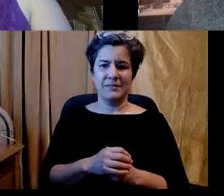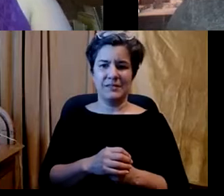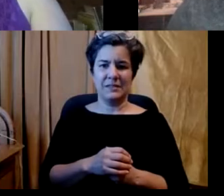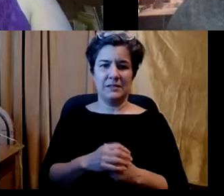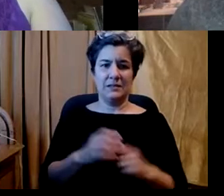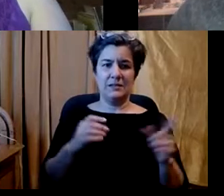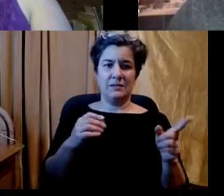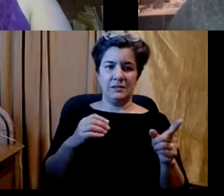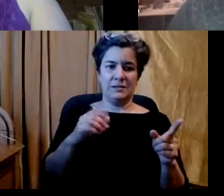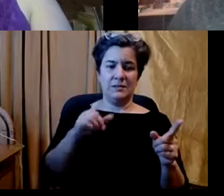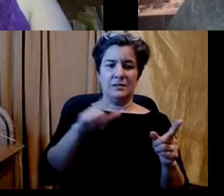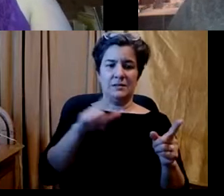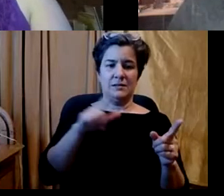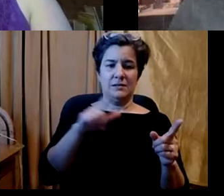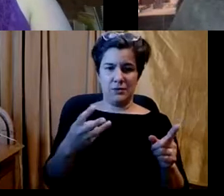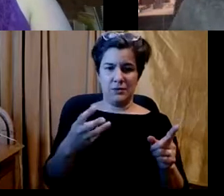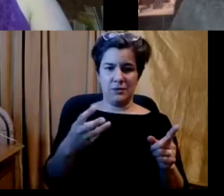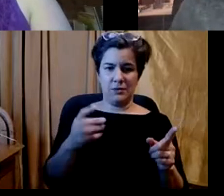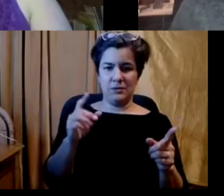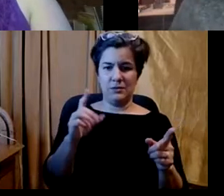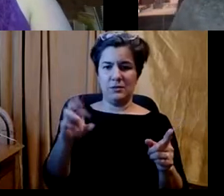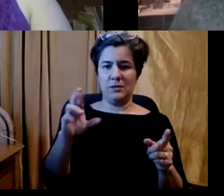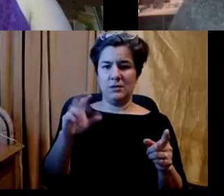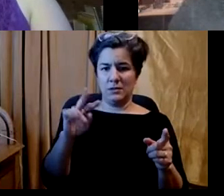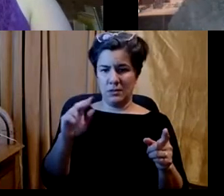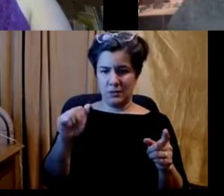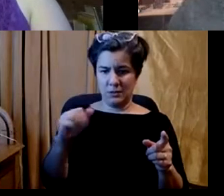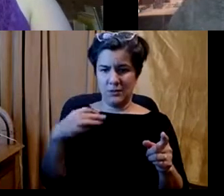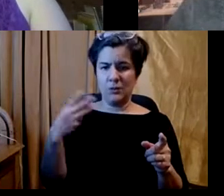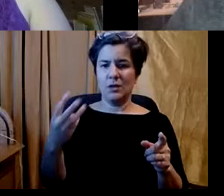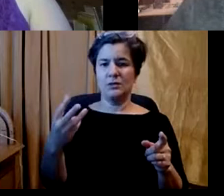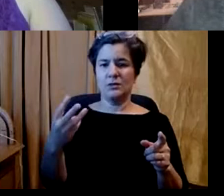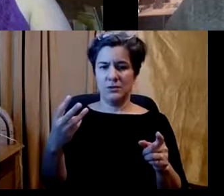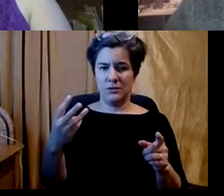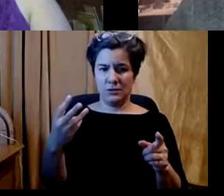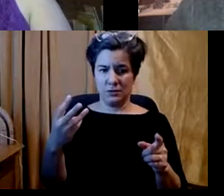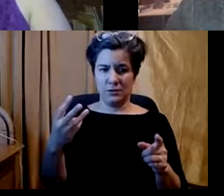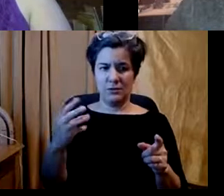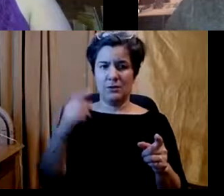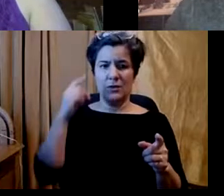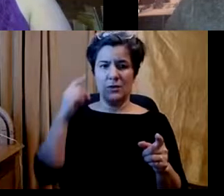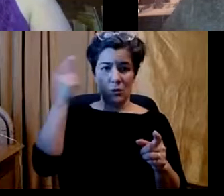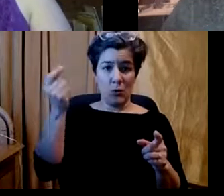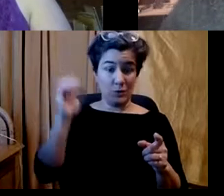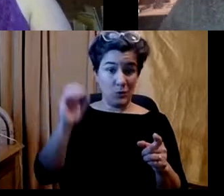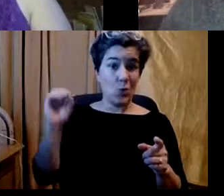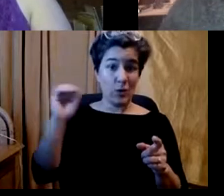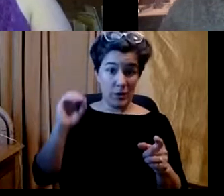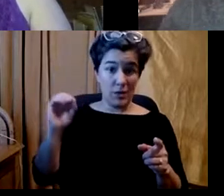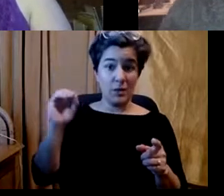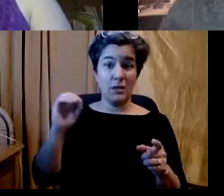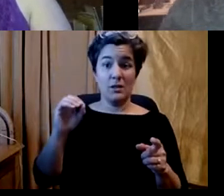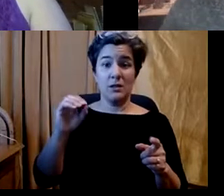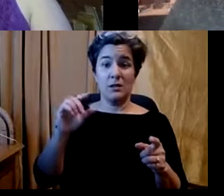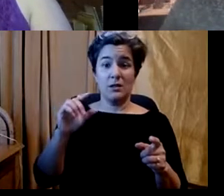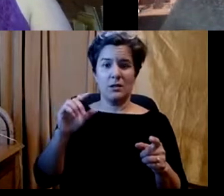Washington and Dr. Tina's in Washington. And then I know Thorne is in Oregon, I believe. And Laurie is in yet